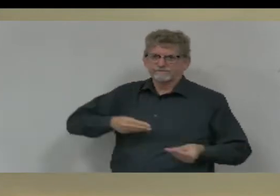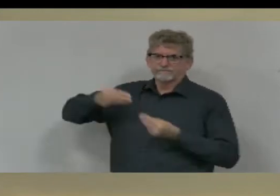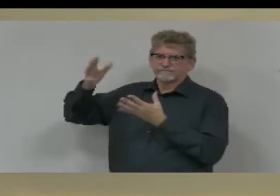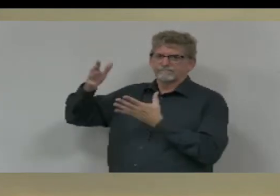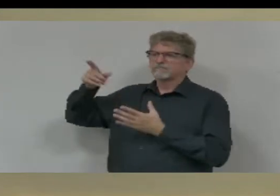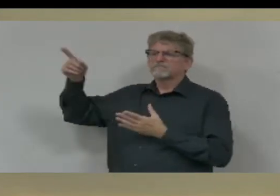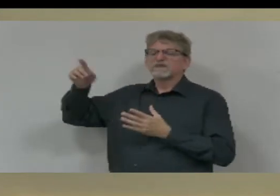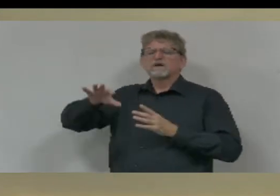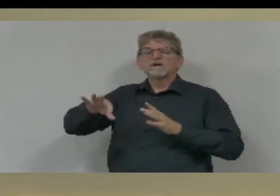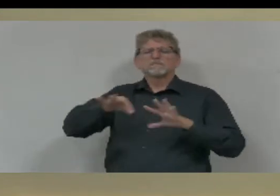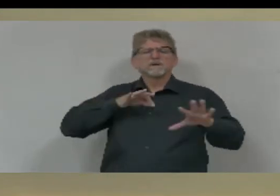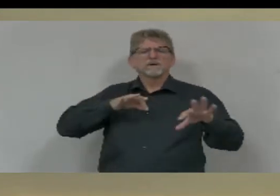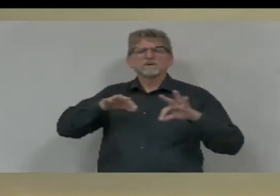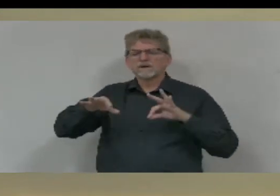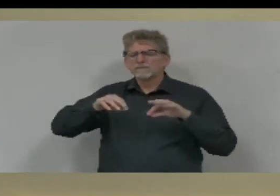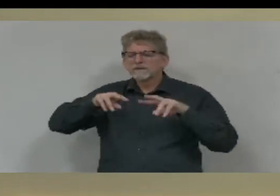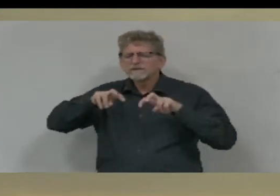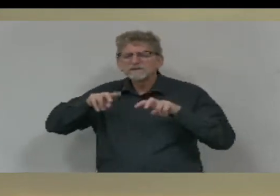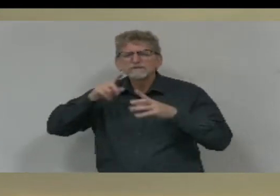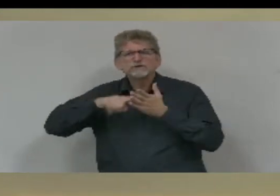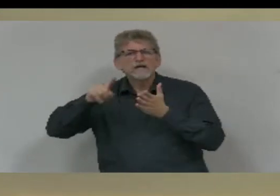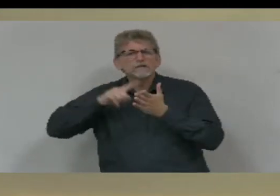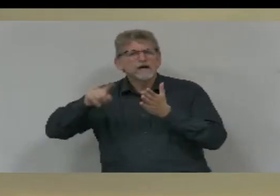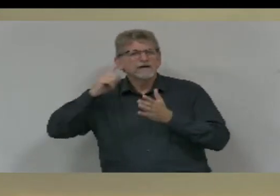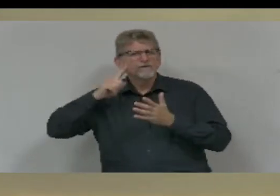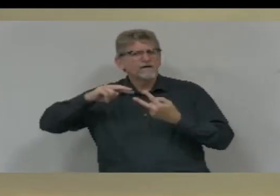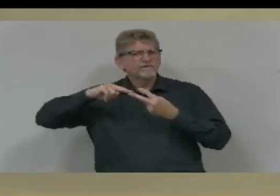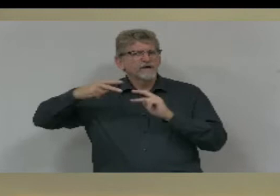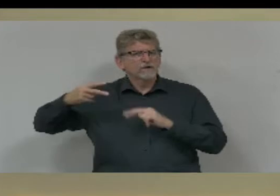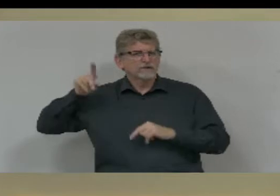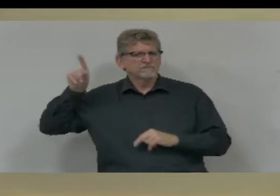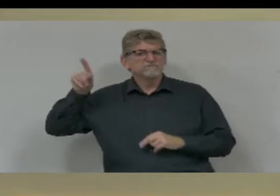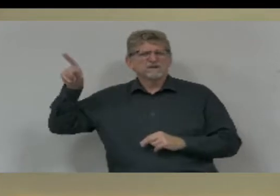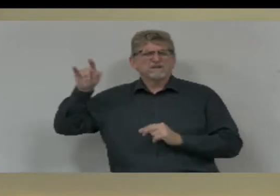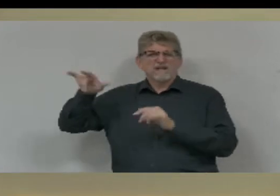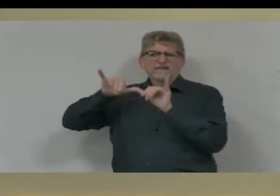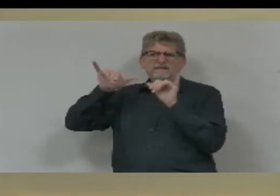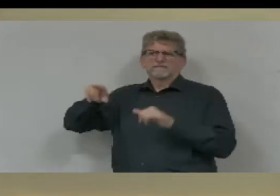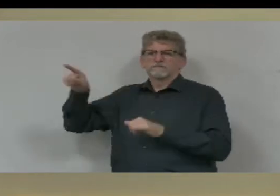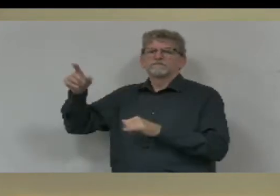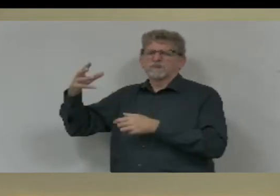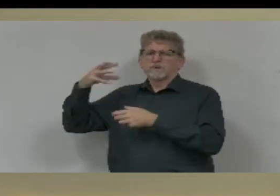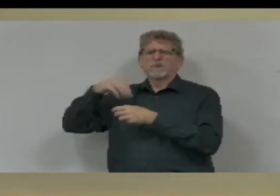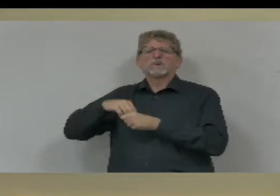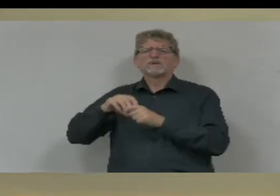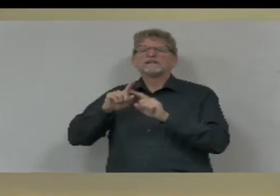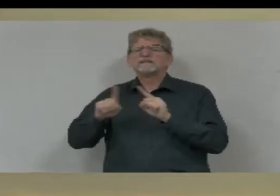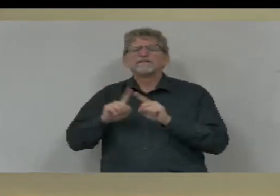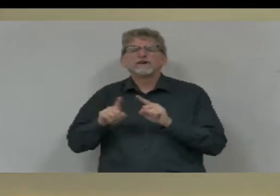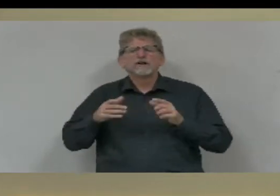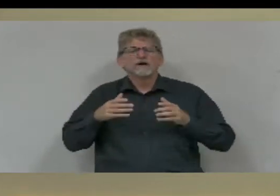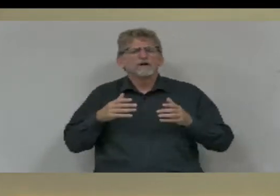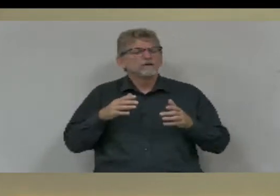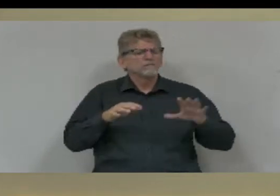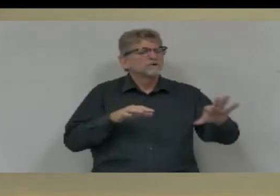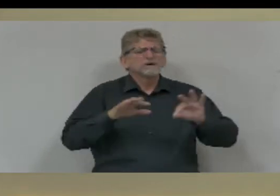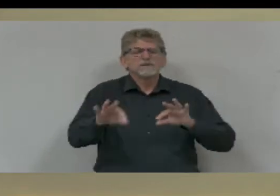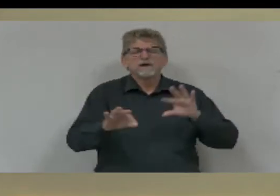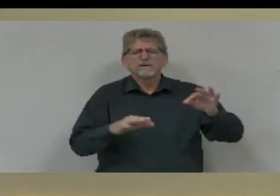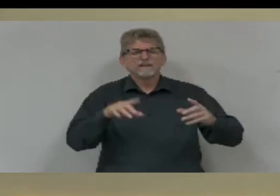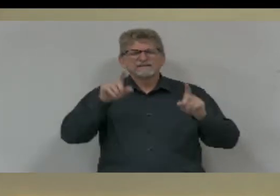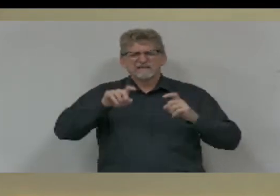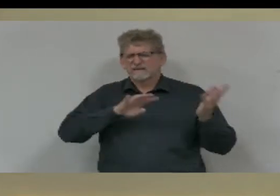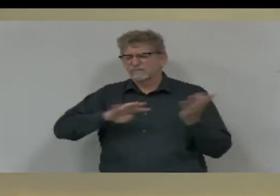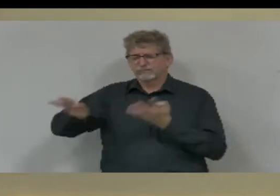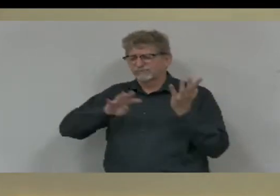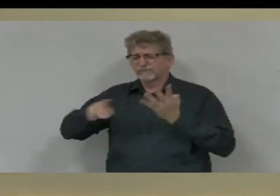strains. And that system involves a combination of random sampling of a certain number of